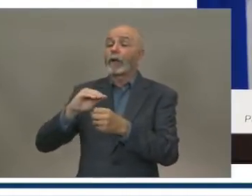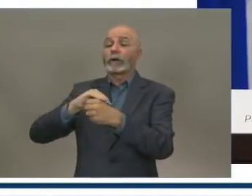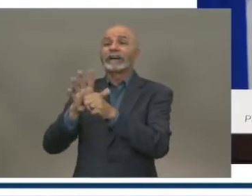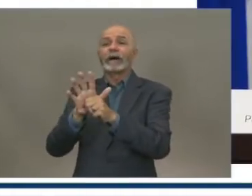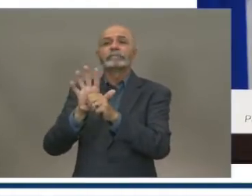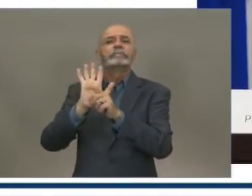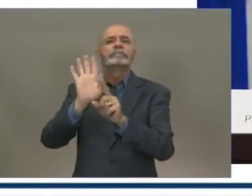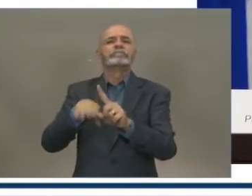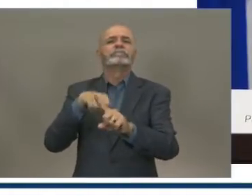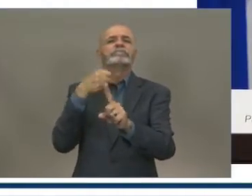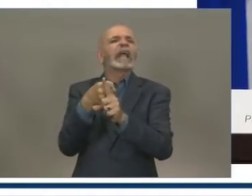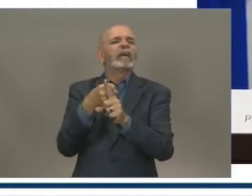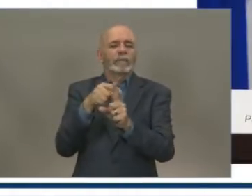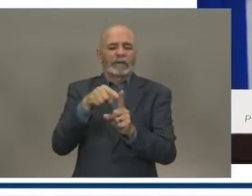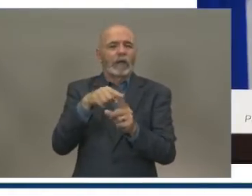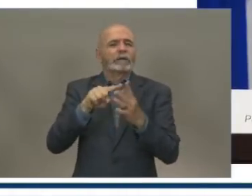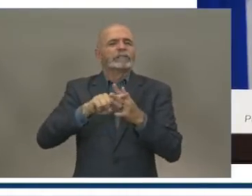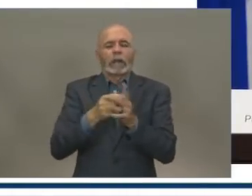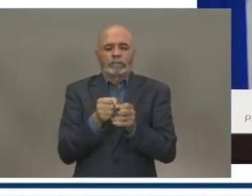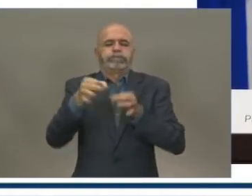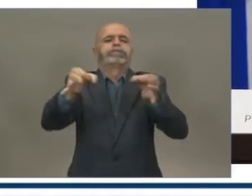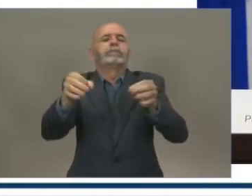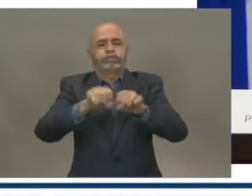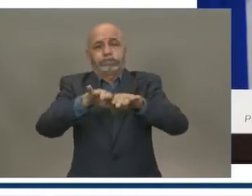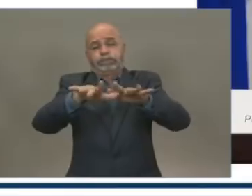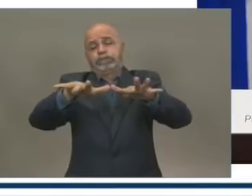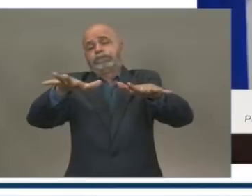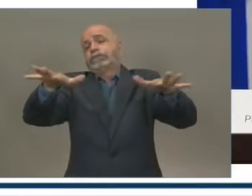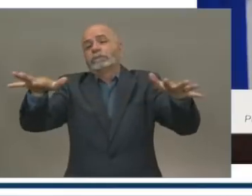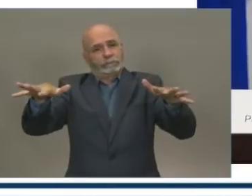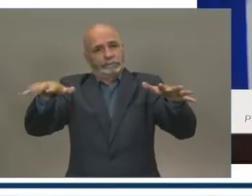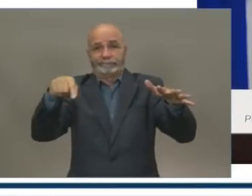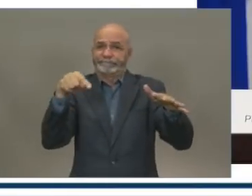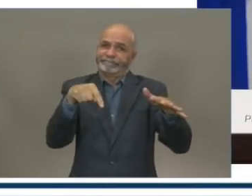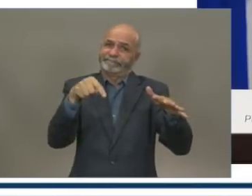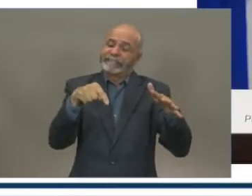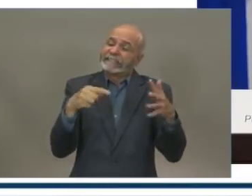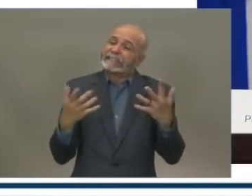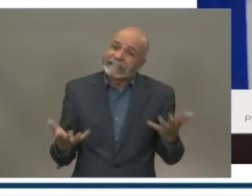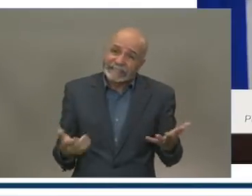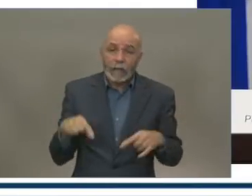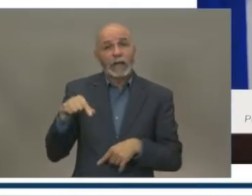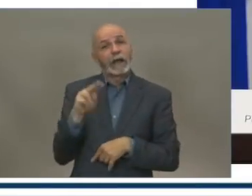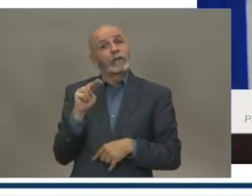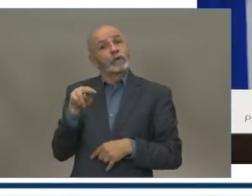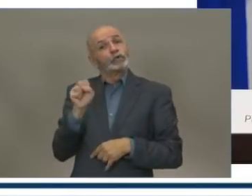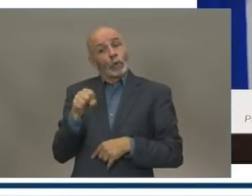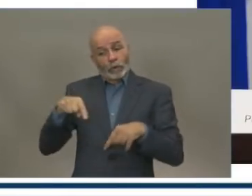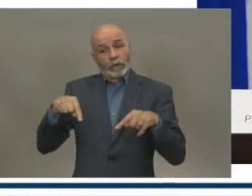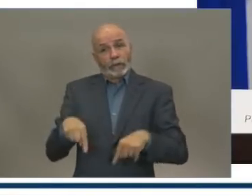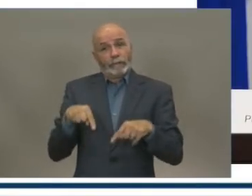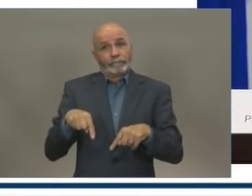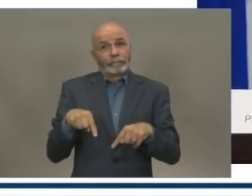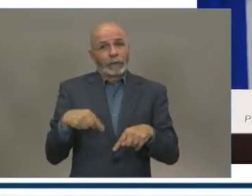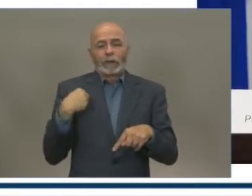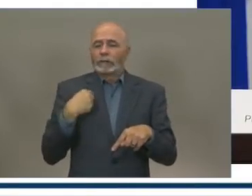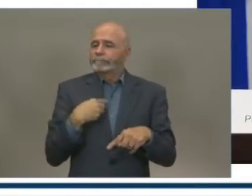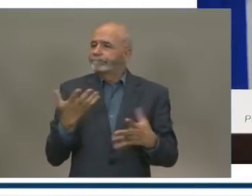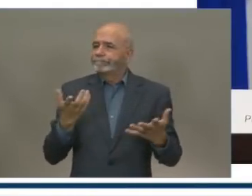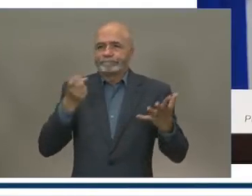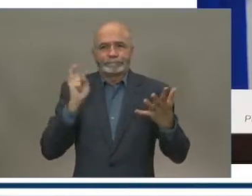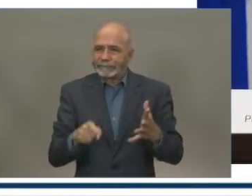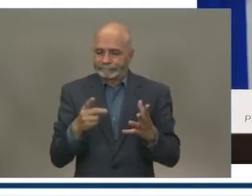well. What's important is that we, as a province and as directed by Public Health, that we take quick